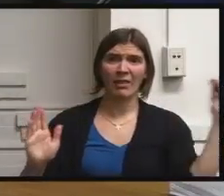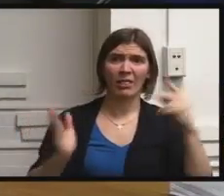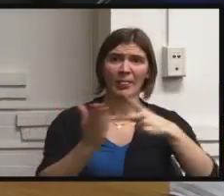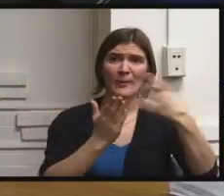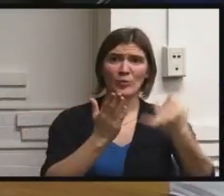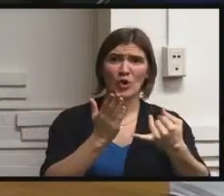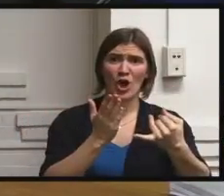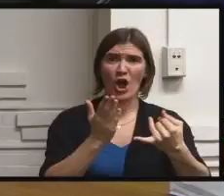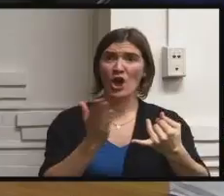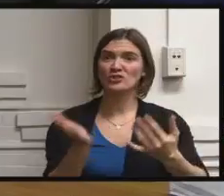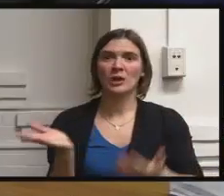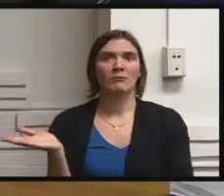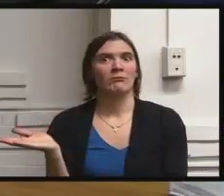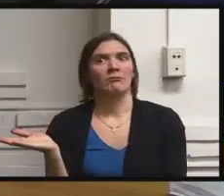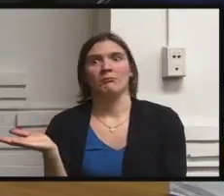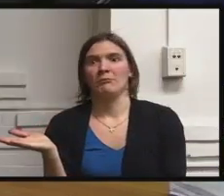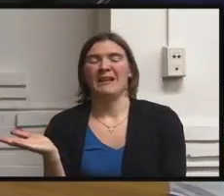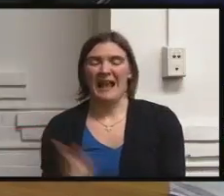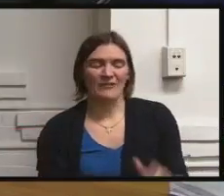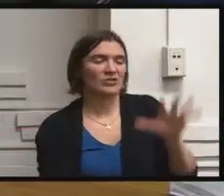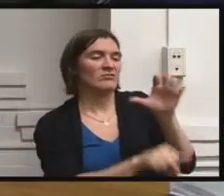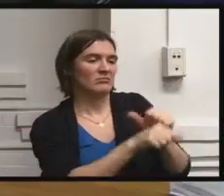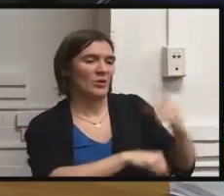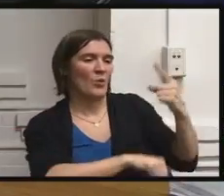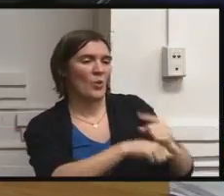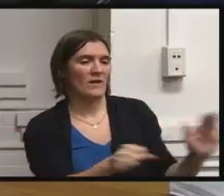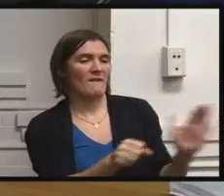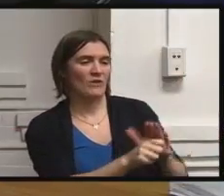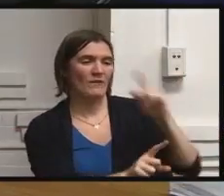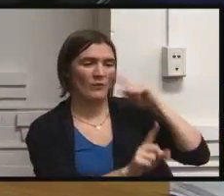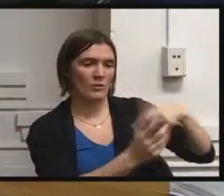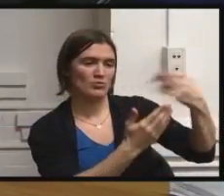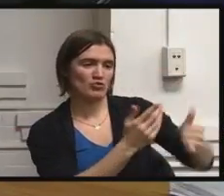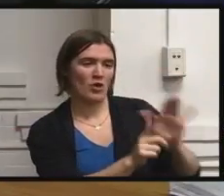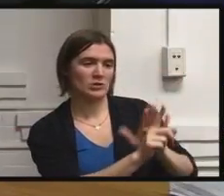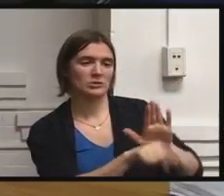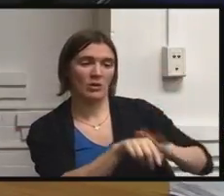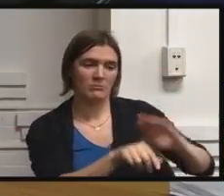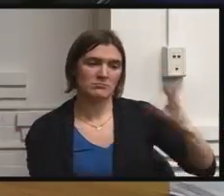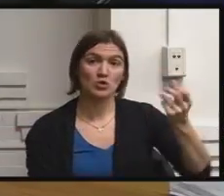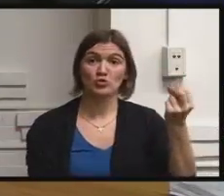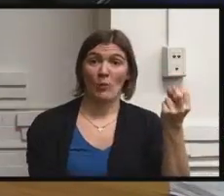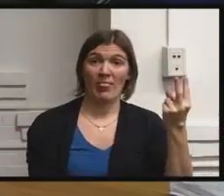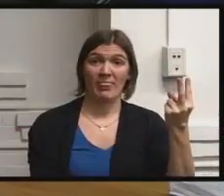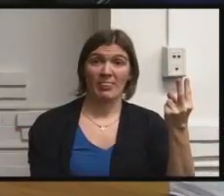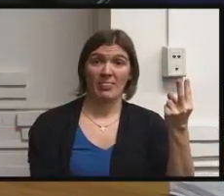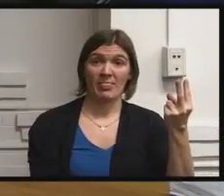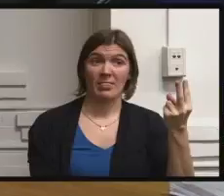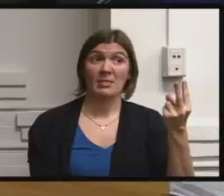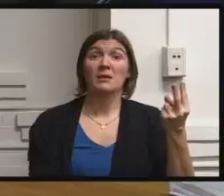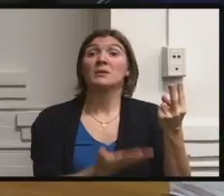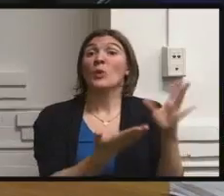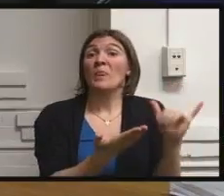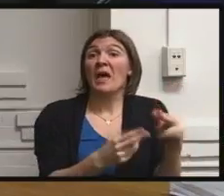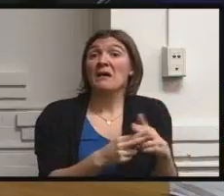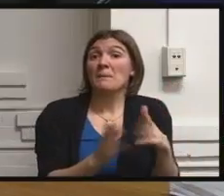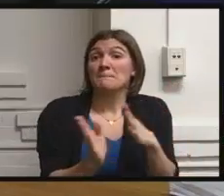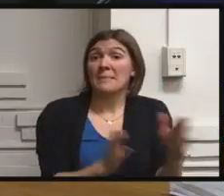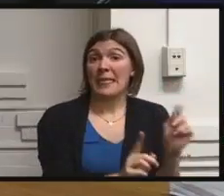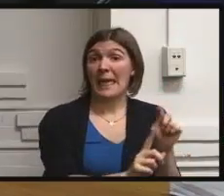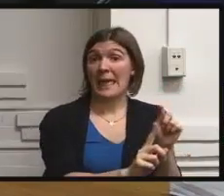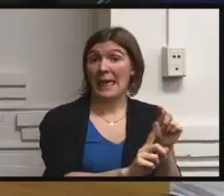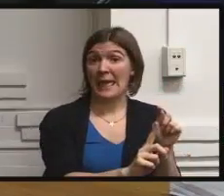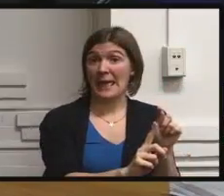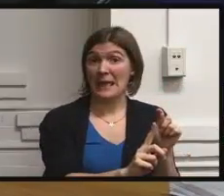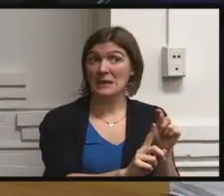on the 19th. So I think we have to plan for the 12th and the 19th. Right? So that's at least preliminarily what we're going to be working